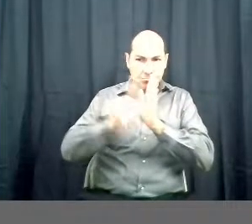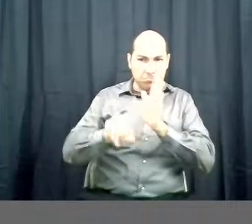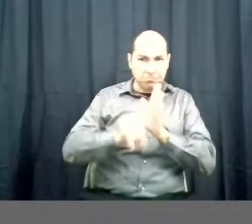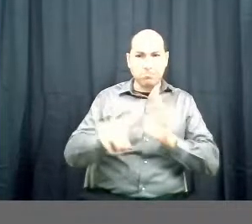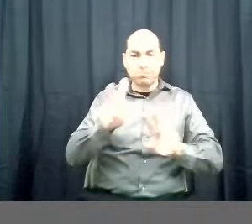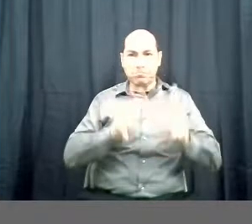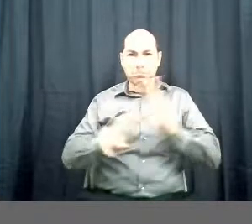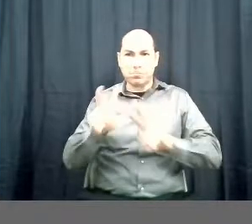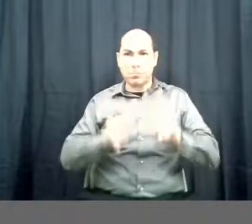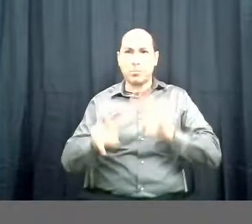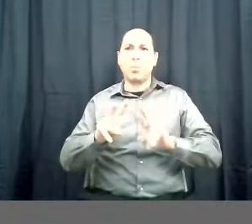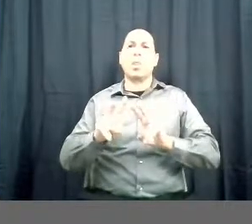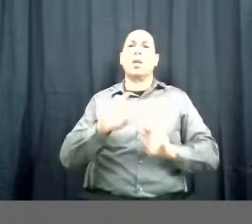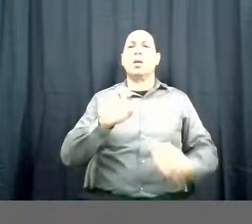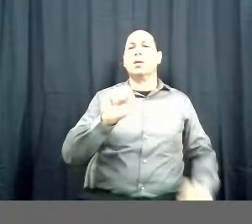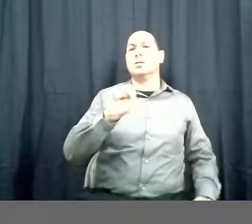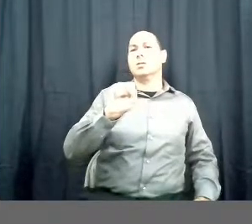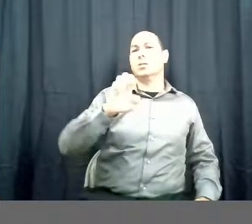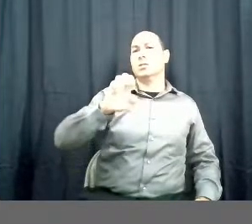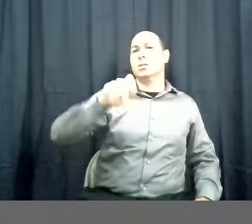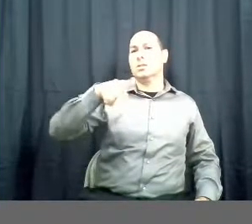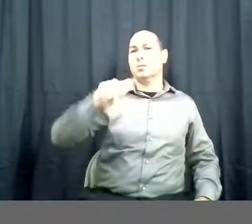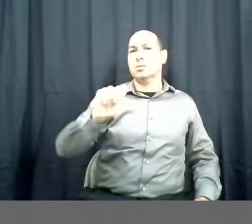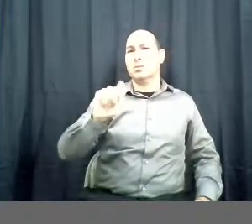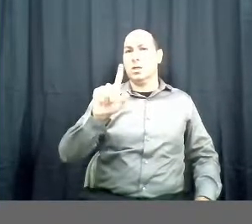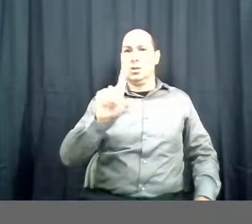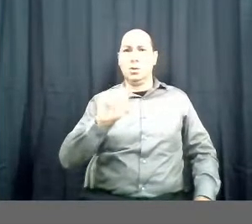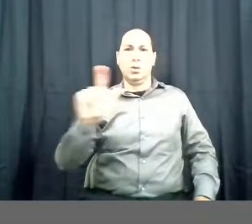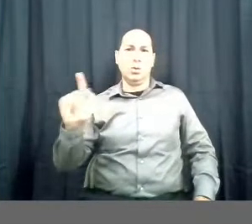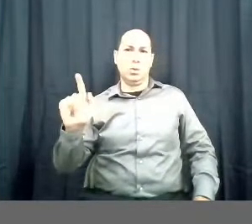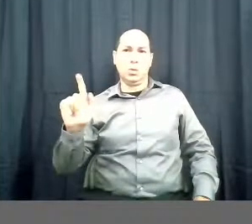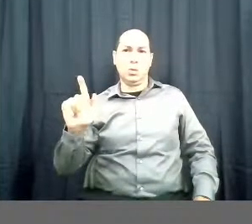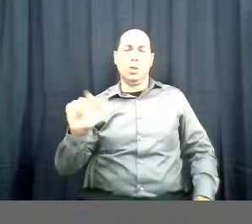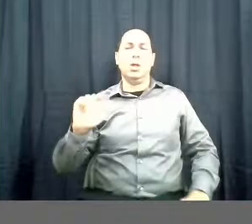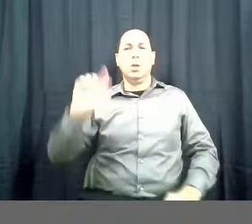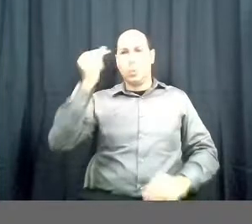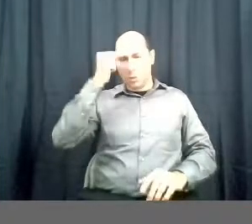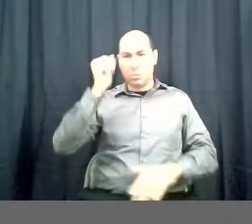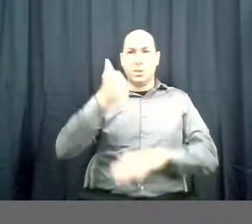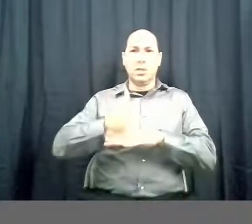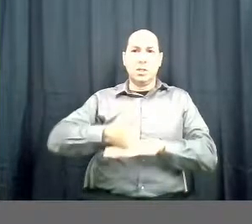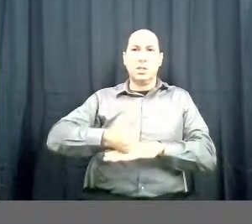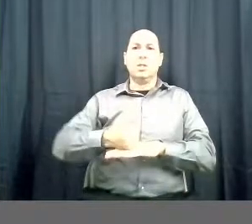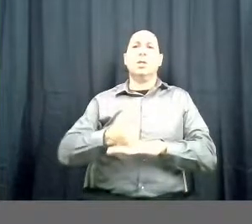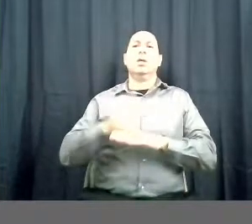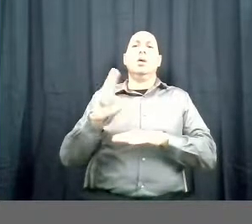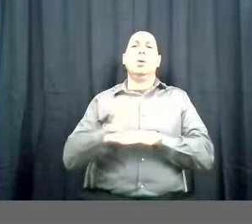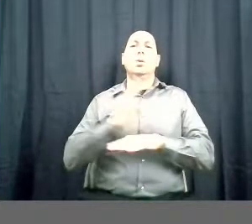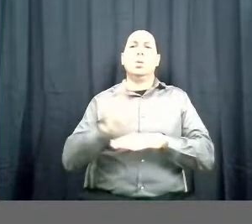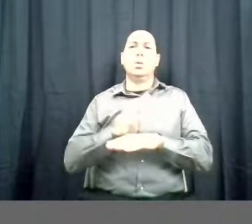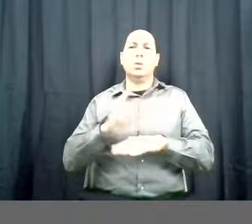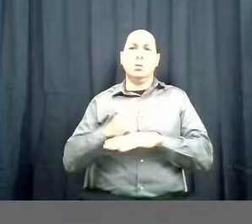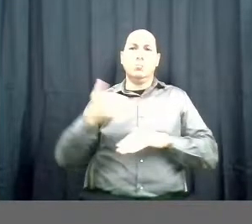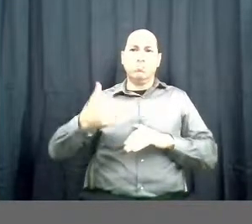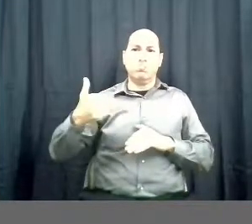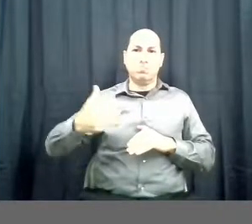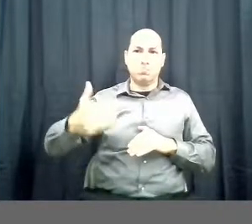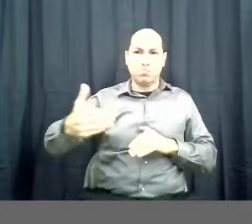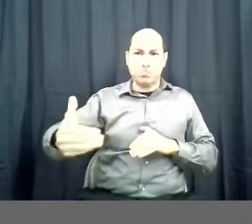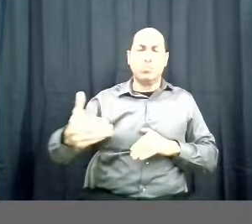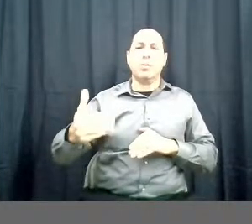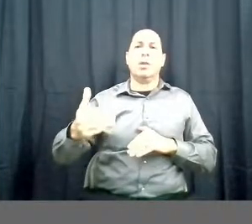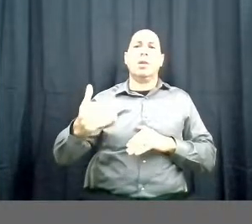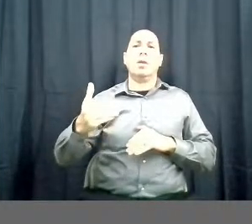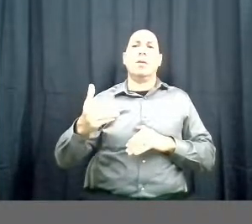September 2021. The government has stated intent to use a regular SPA, which is not time-bound,